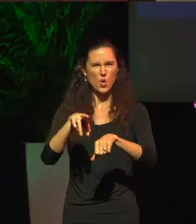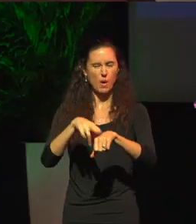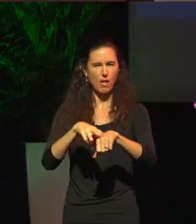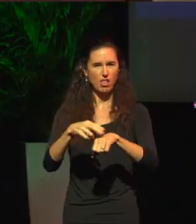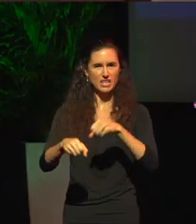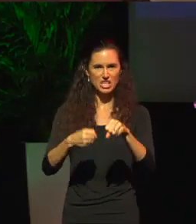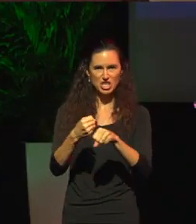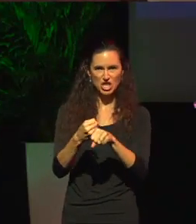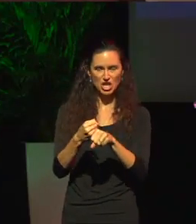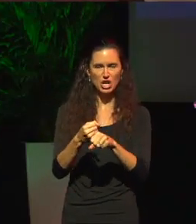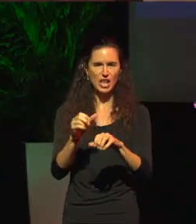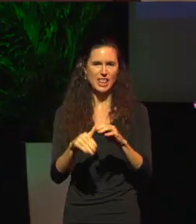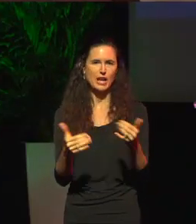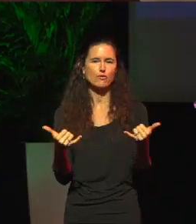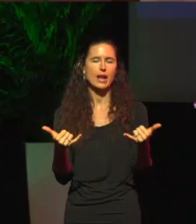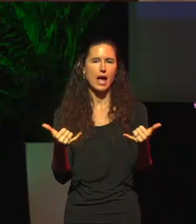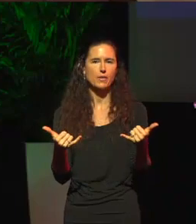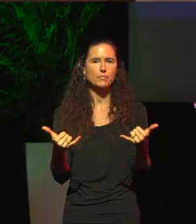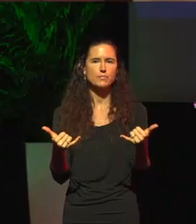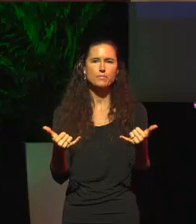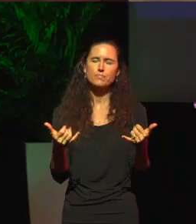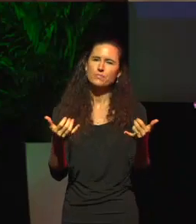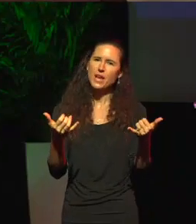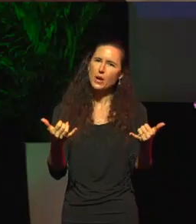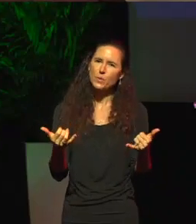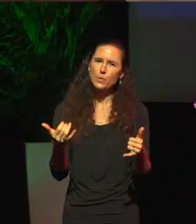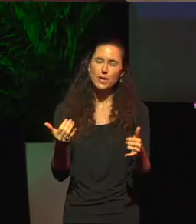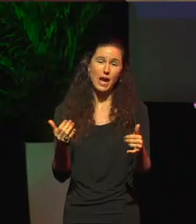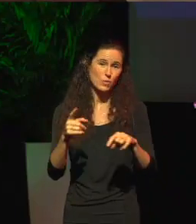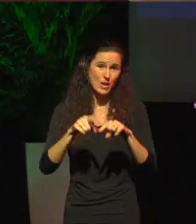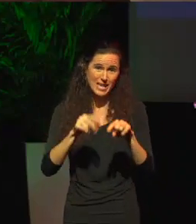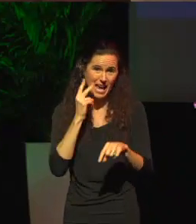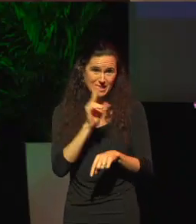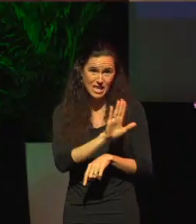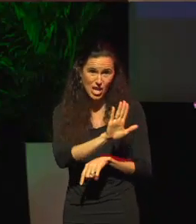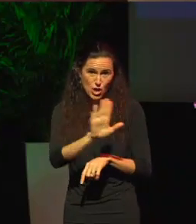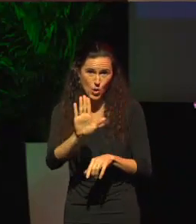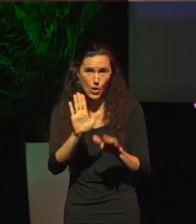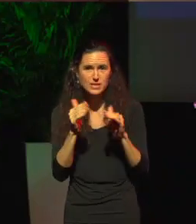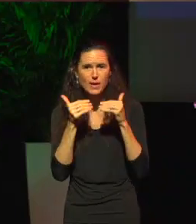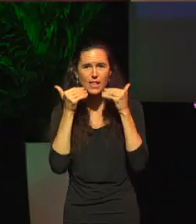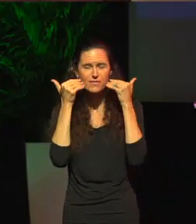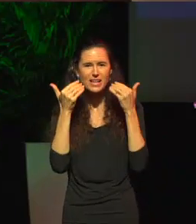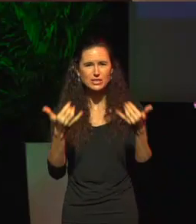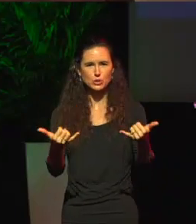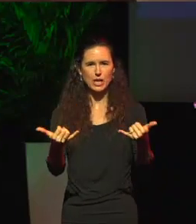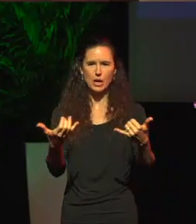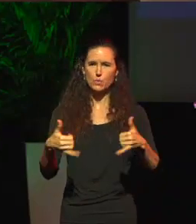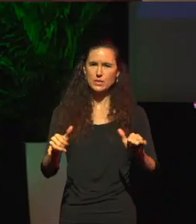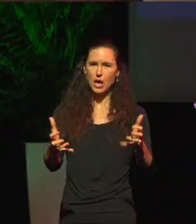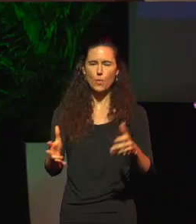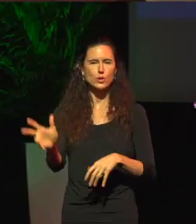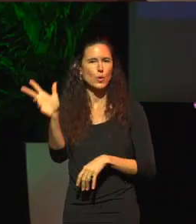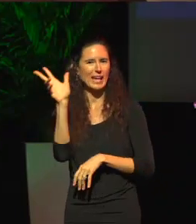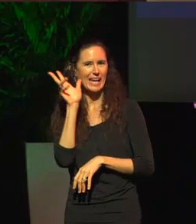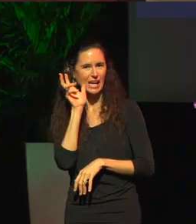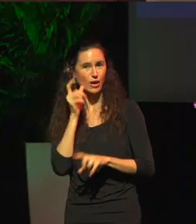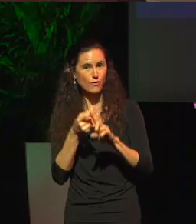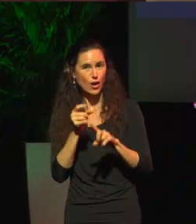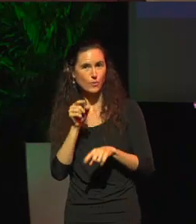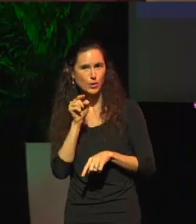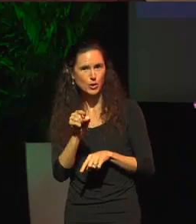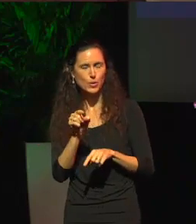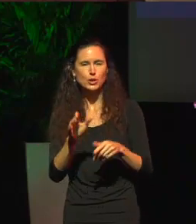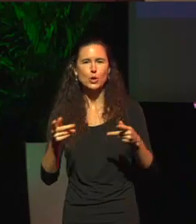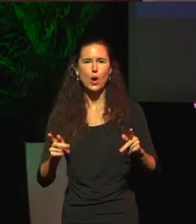what we've been working through right now. Now, while we don't see your smiling faces here today, we still want to hear from you. This is your opportunity